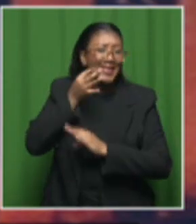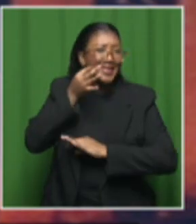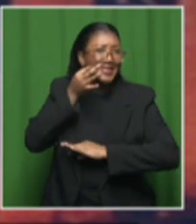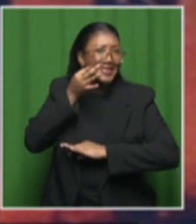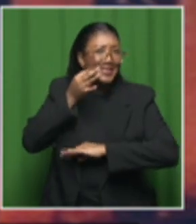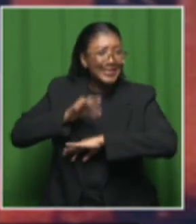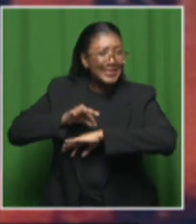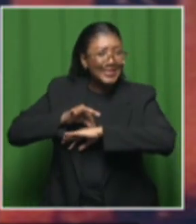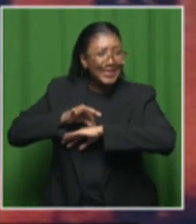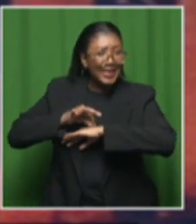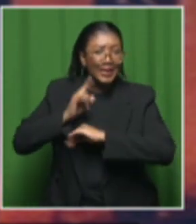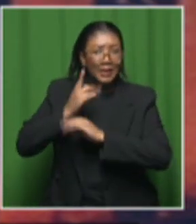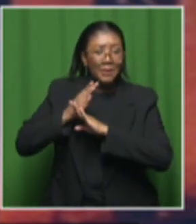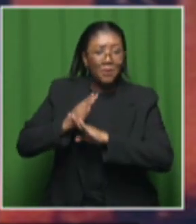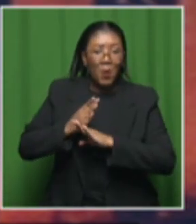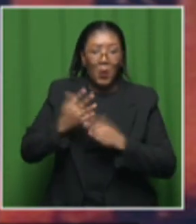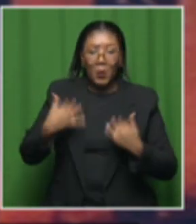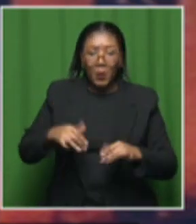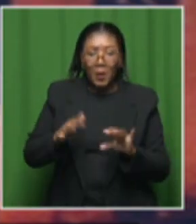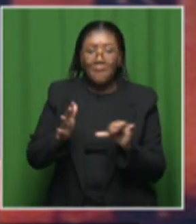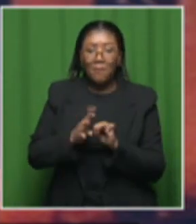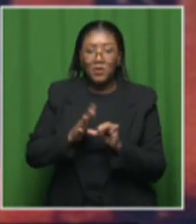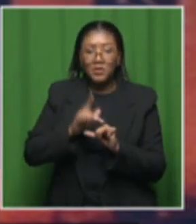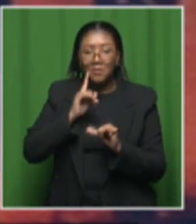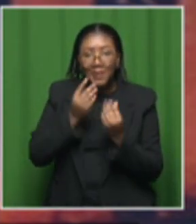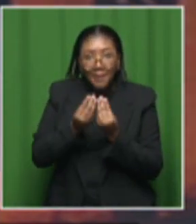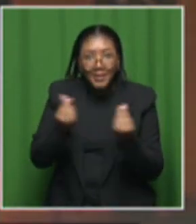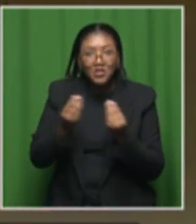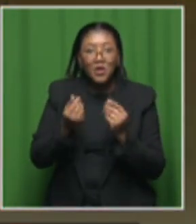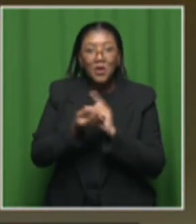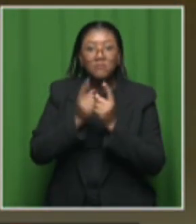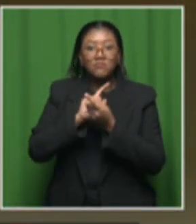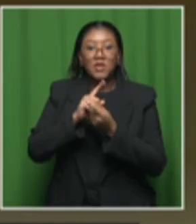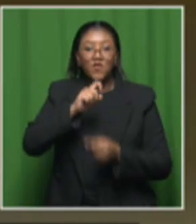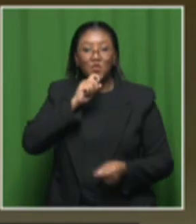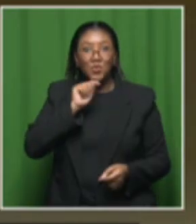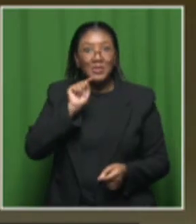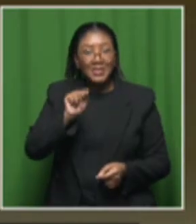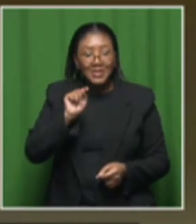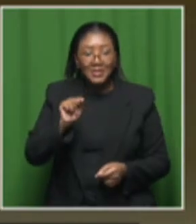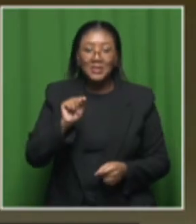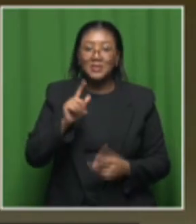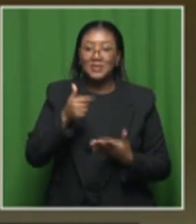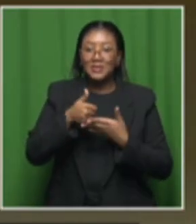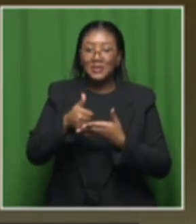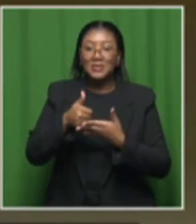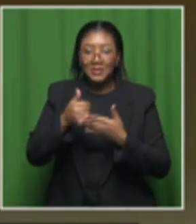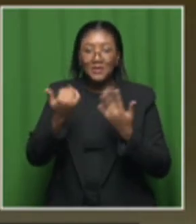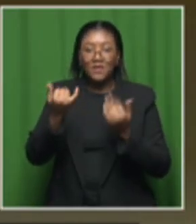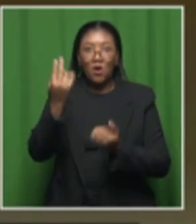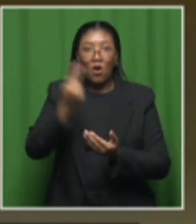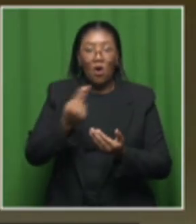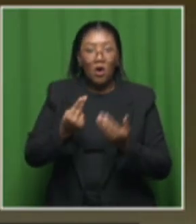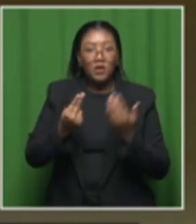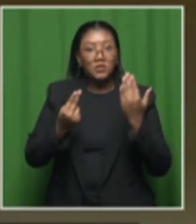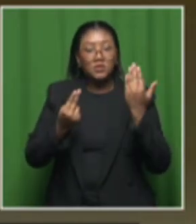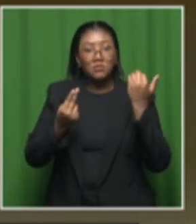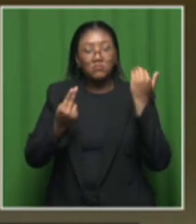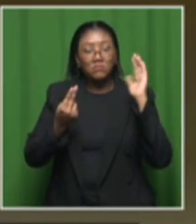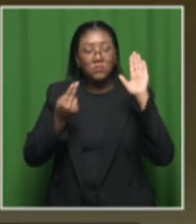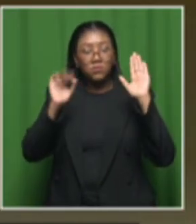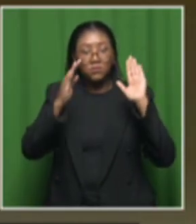take, these very intelligent materials and then impose it in this way and then also just place it in a contemporary space and